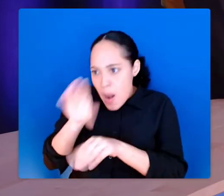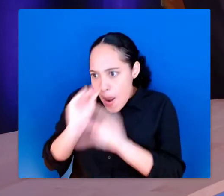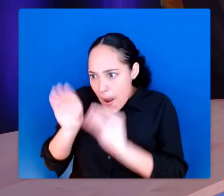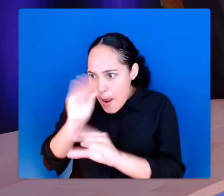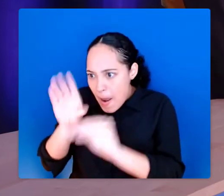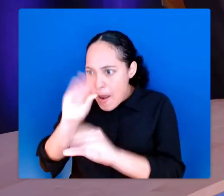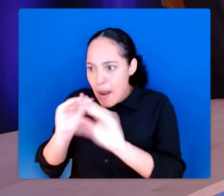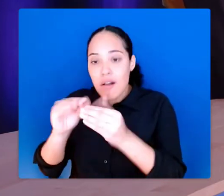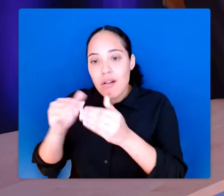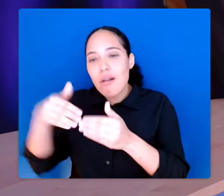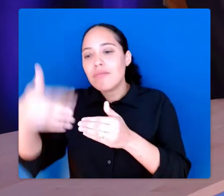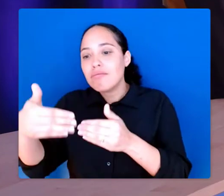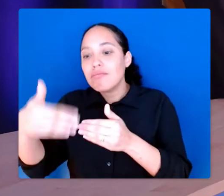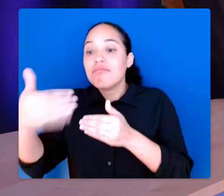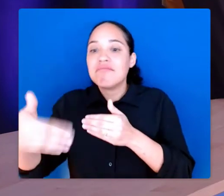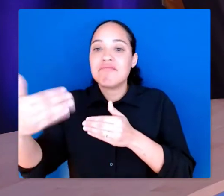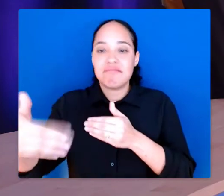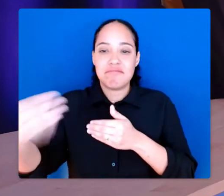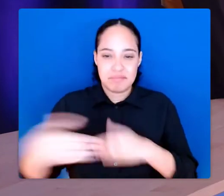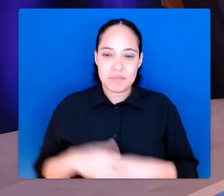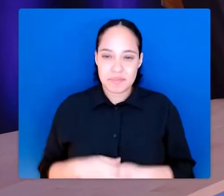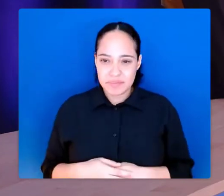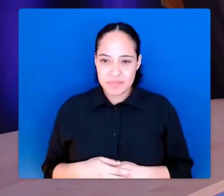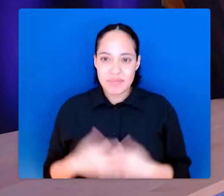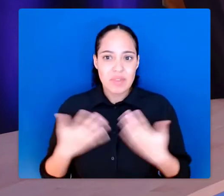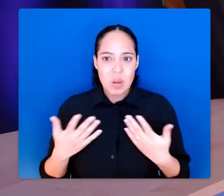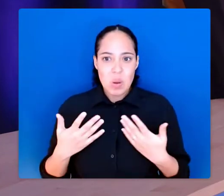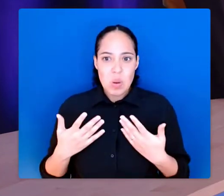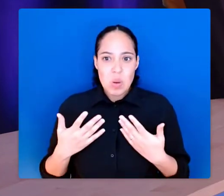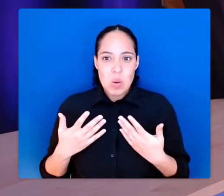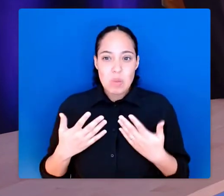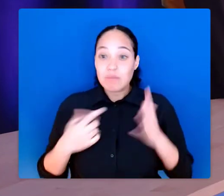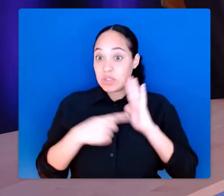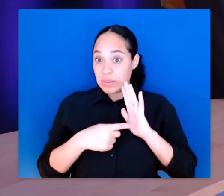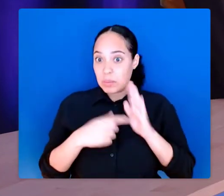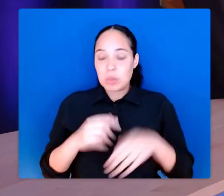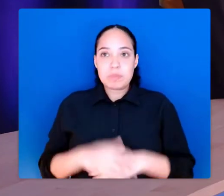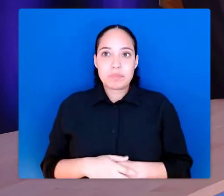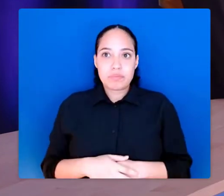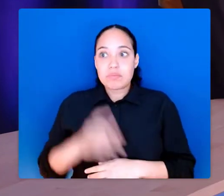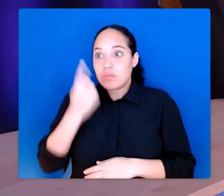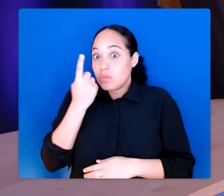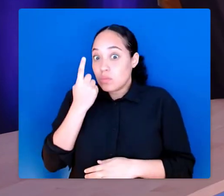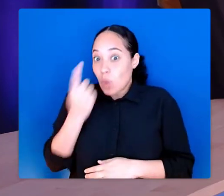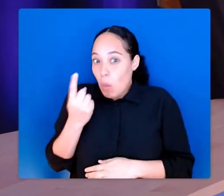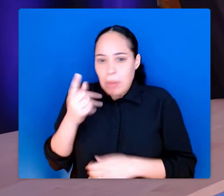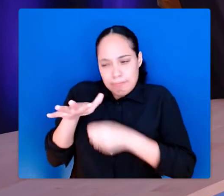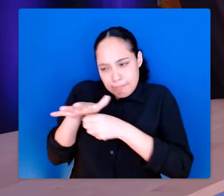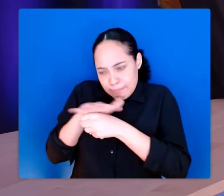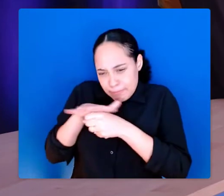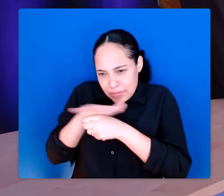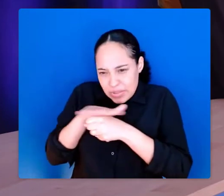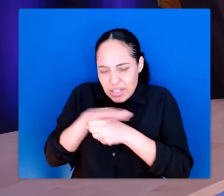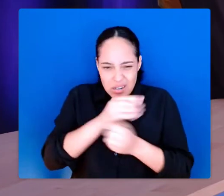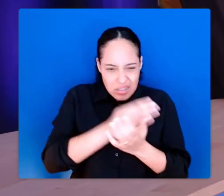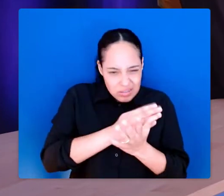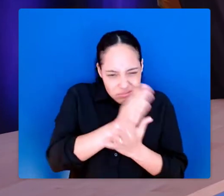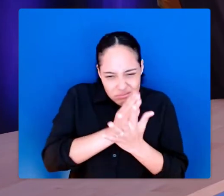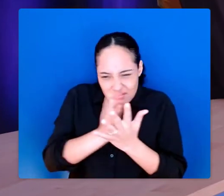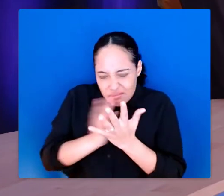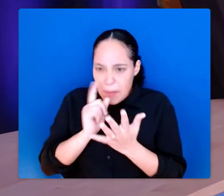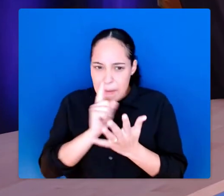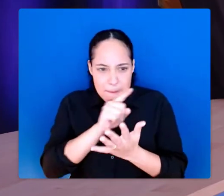replace and the machines uprising and all those sci-fi things, right? But absolutely not. Like, there was someone who told me that AI is here to